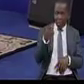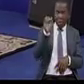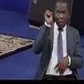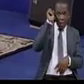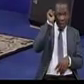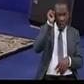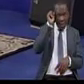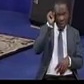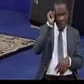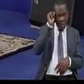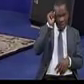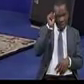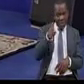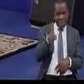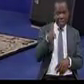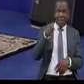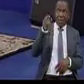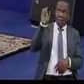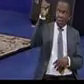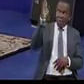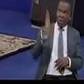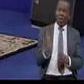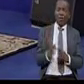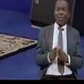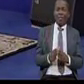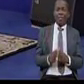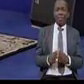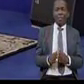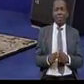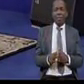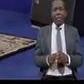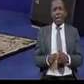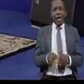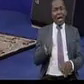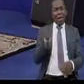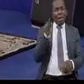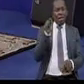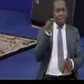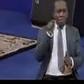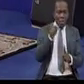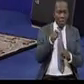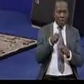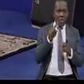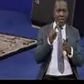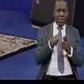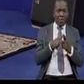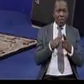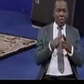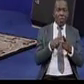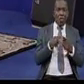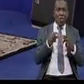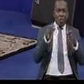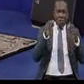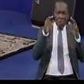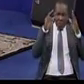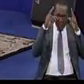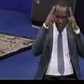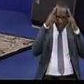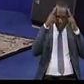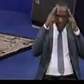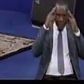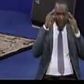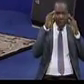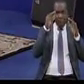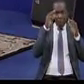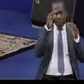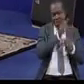And here comes Pharaoh, and he pointed his dangerous finger at Moses. And you could see